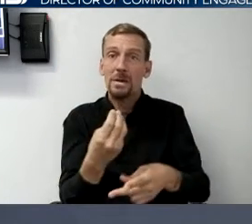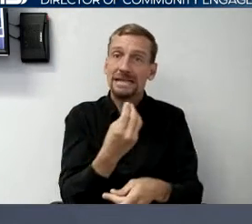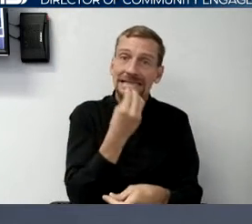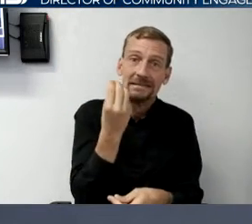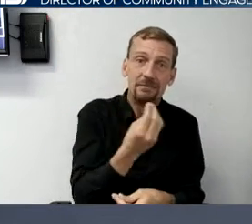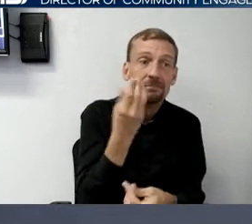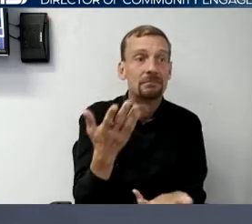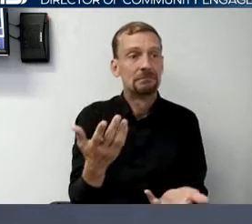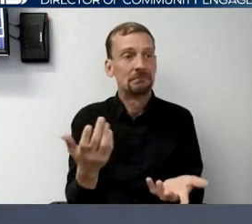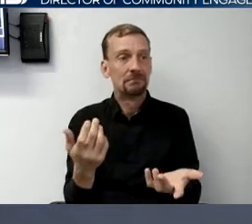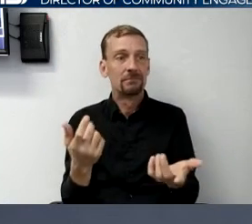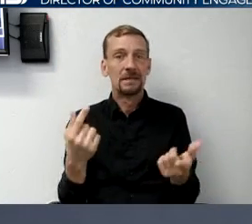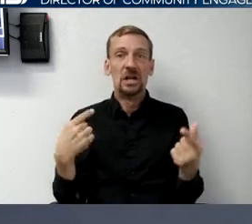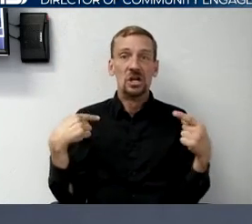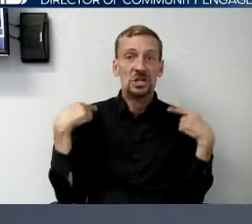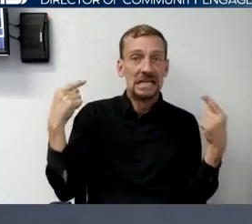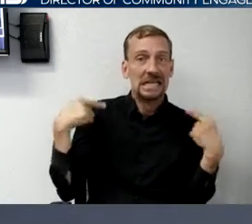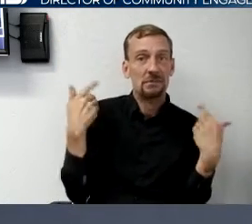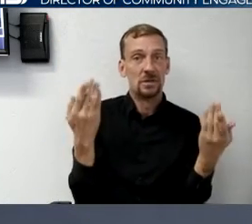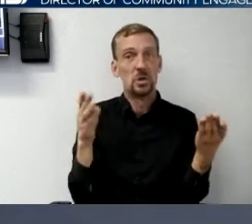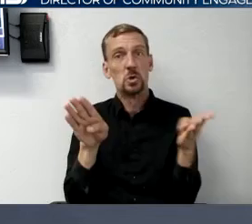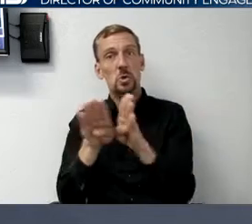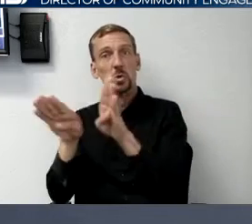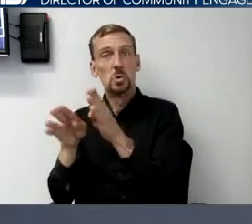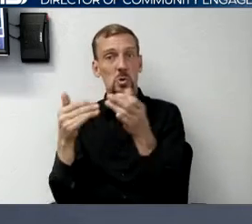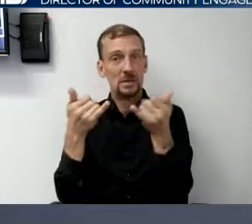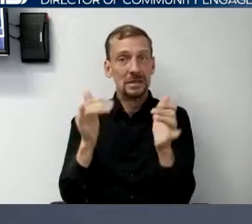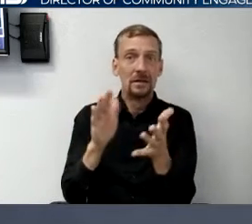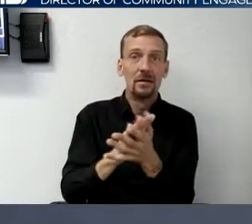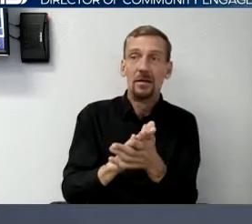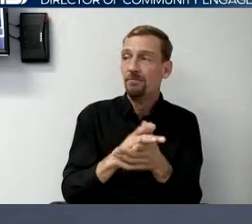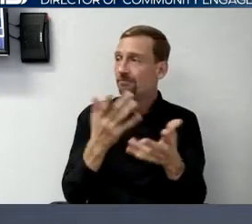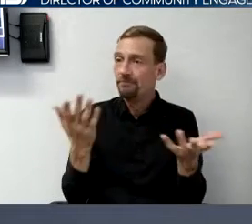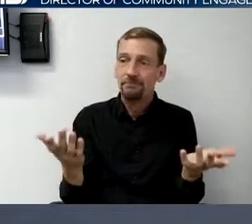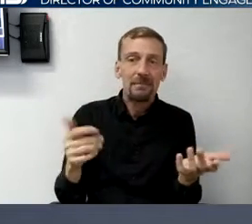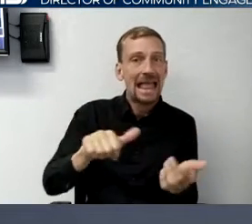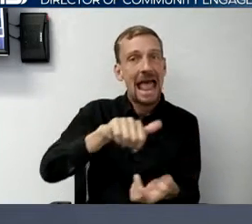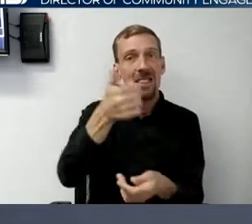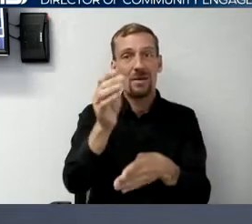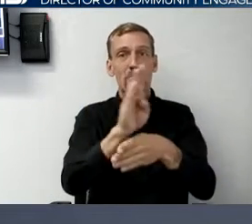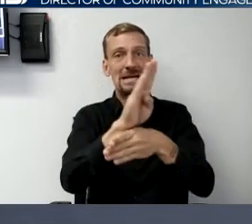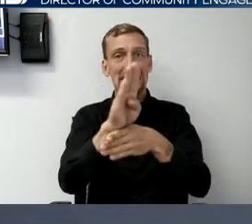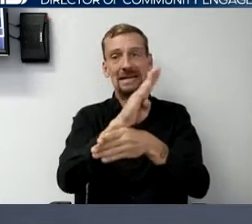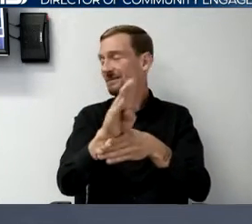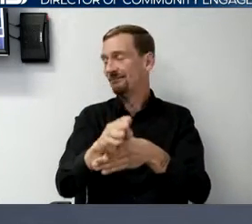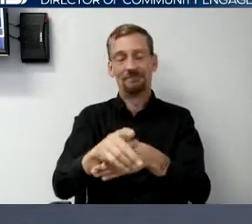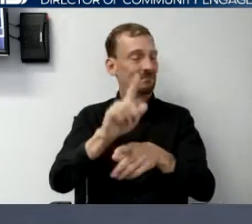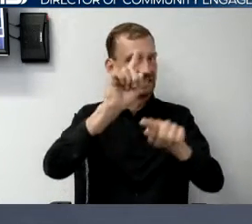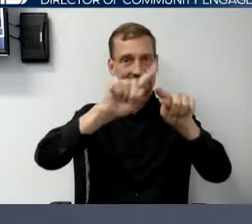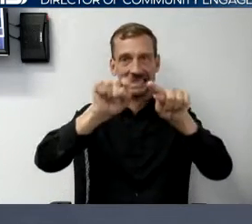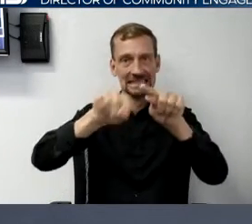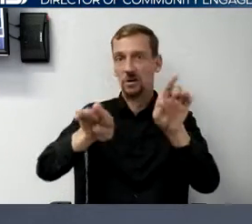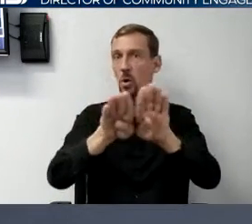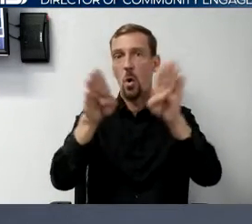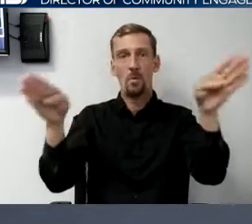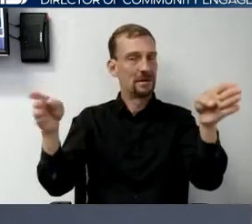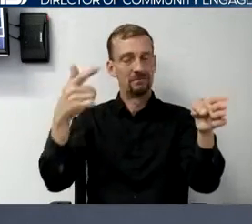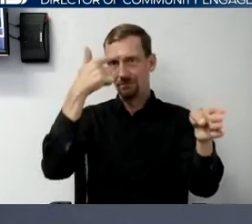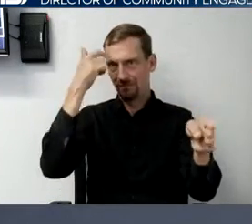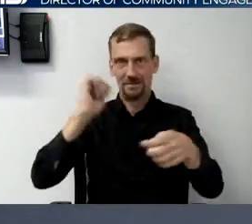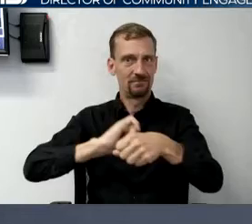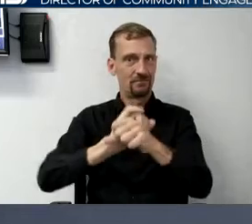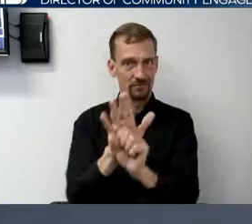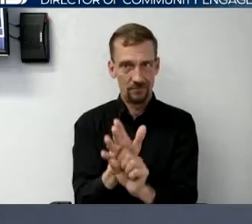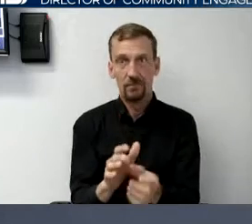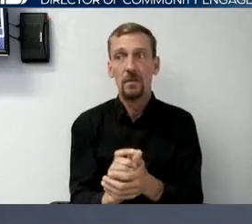dining. Our gymnasiums are closed. A number of other businesses not allowed to open yet. And